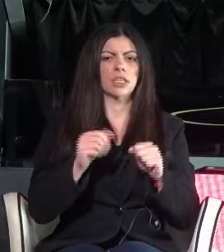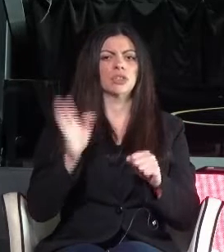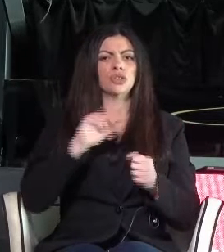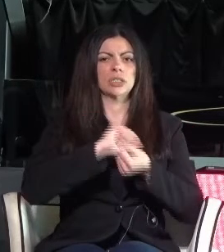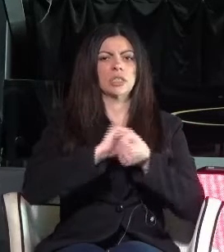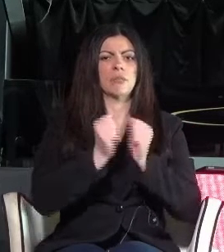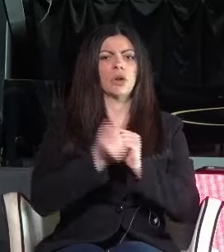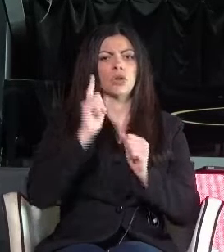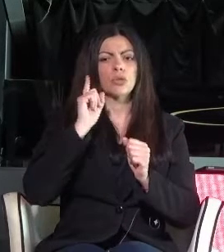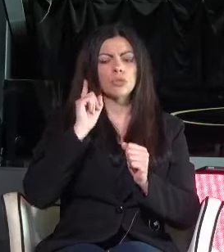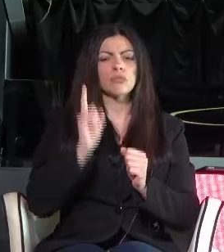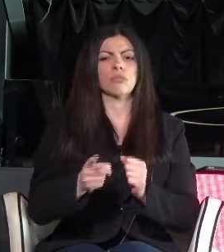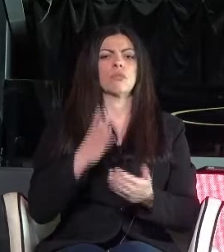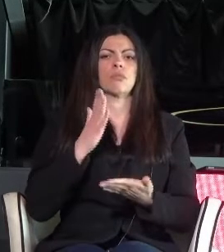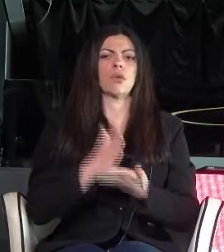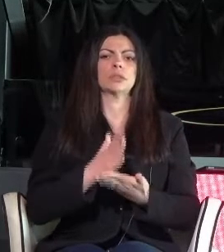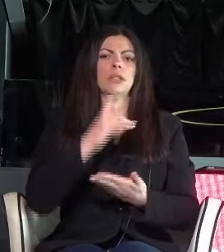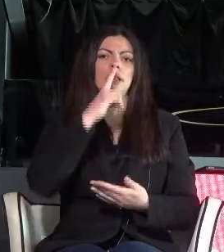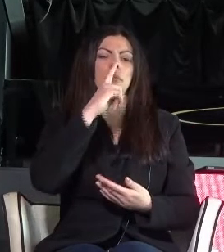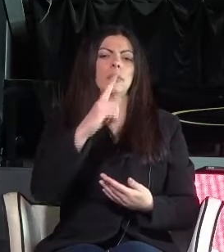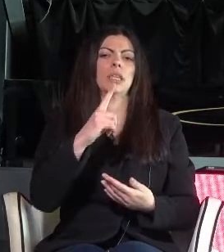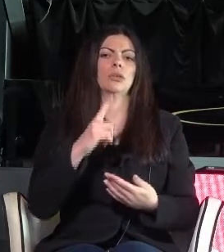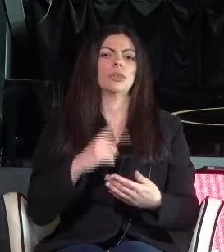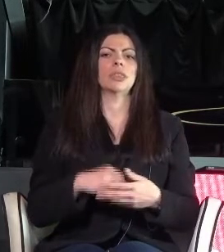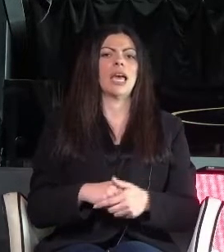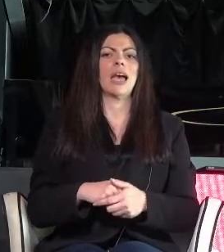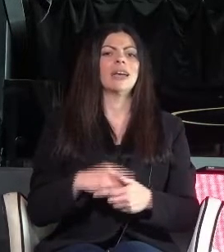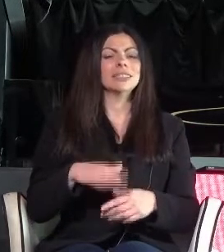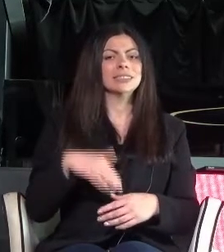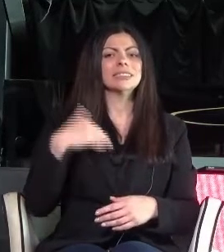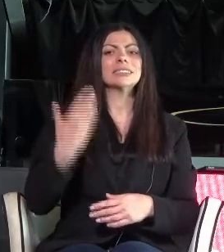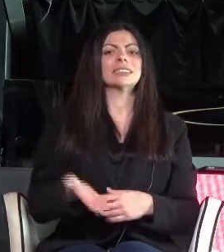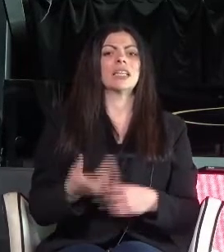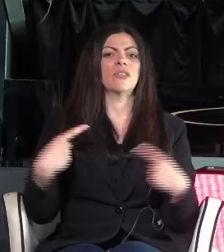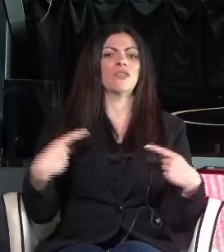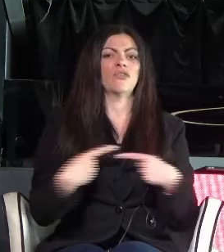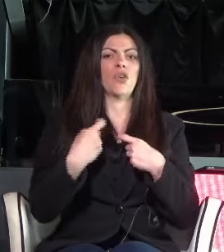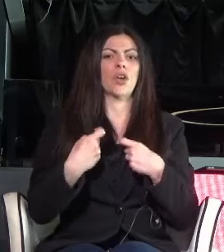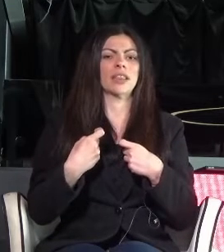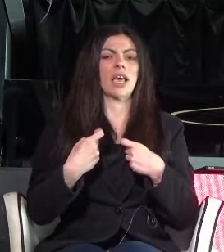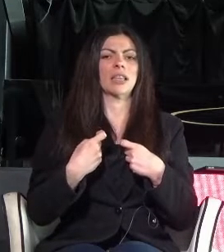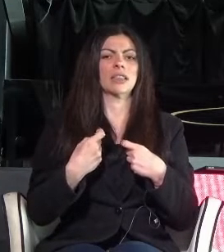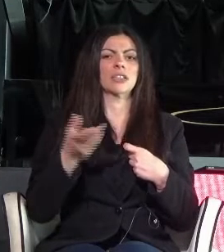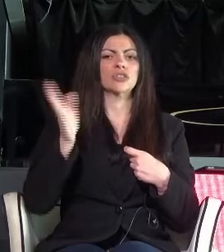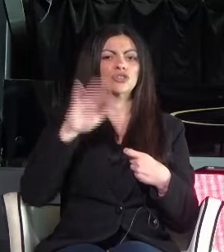war, Ukraine will resurrect as European, as democratic